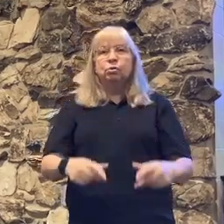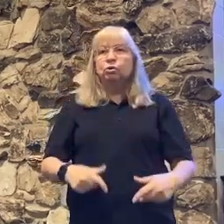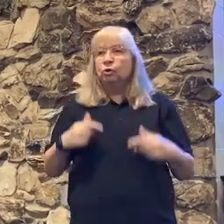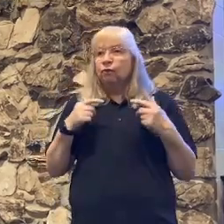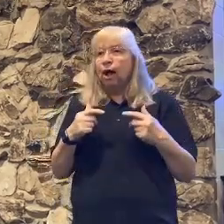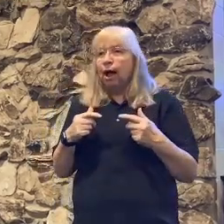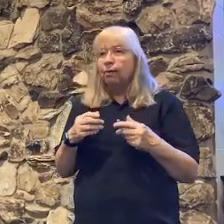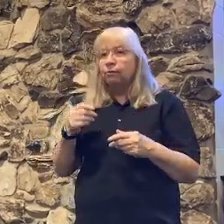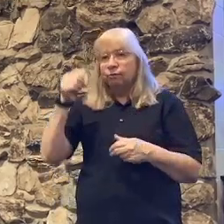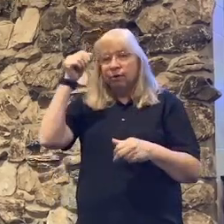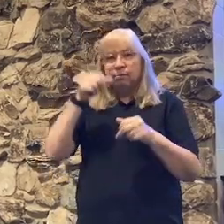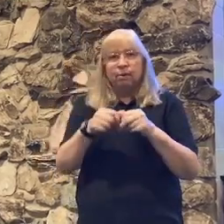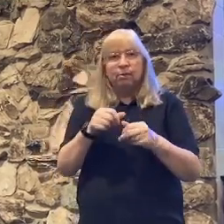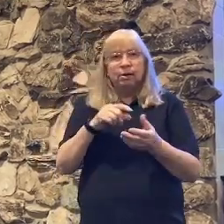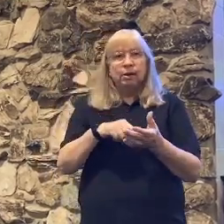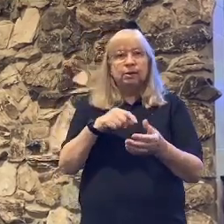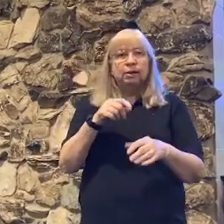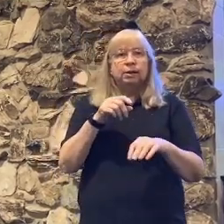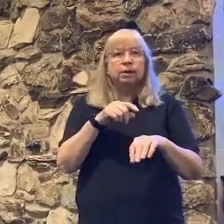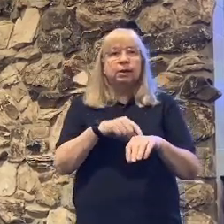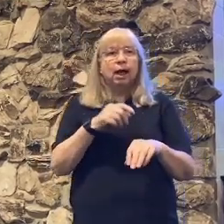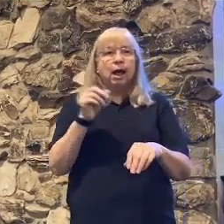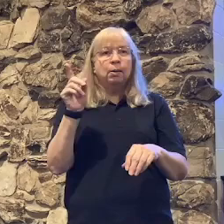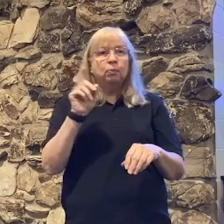Because remember, this was at a time where